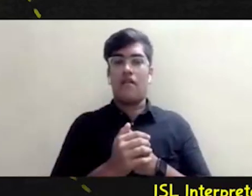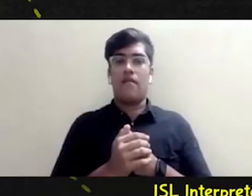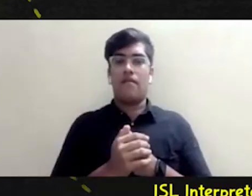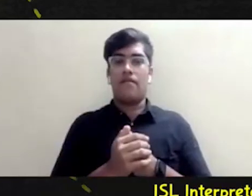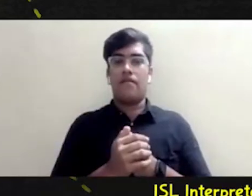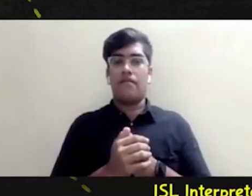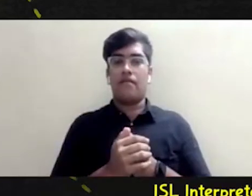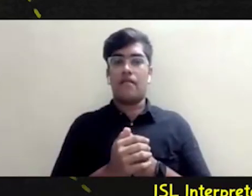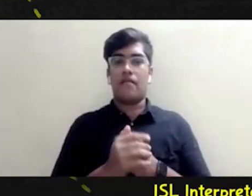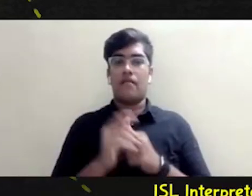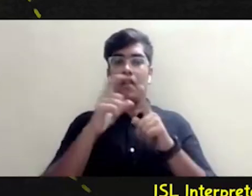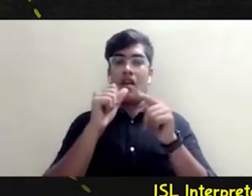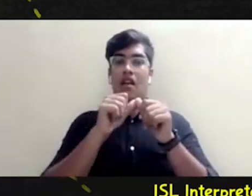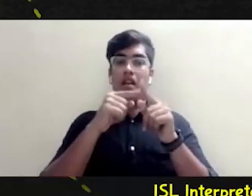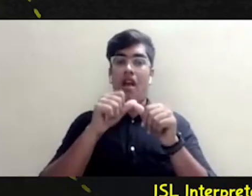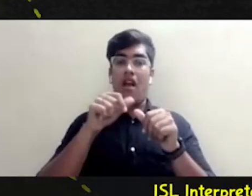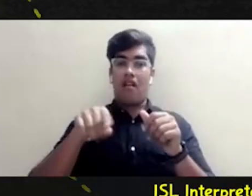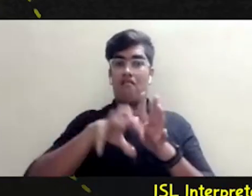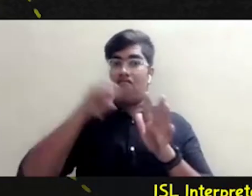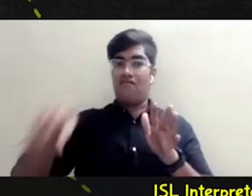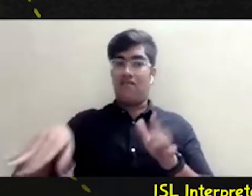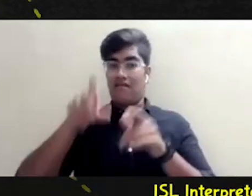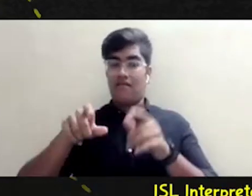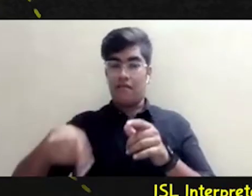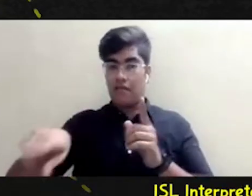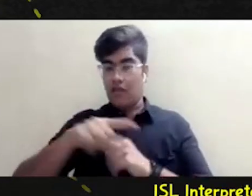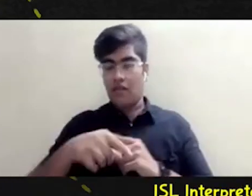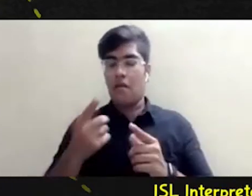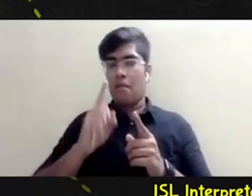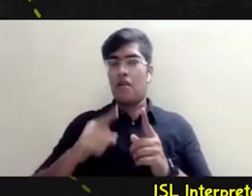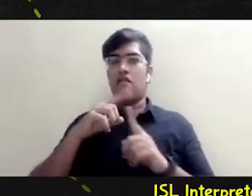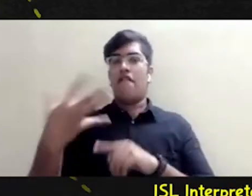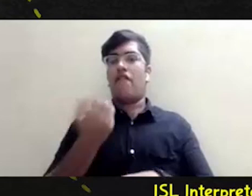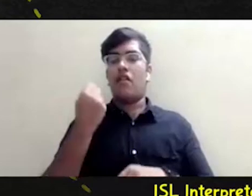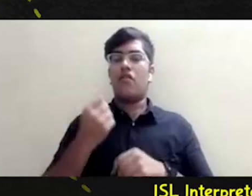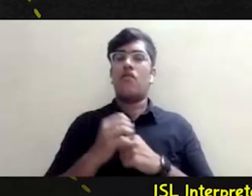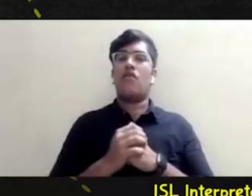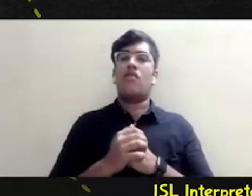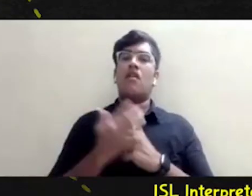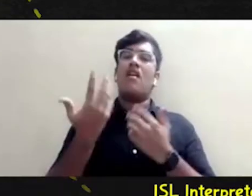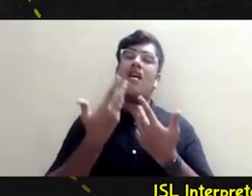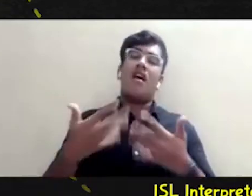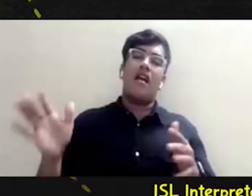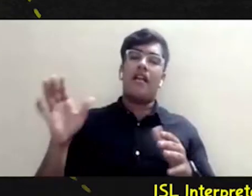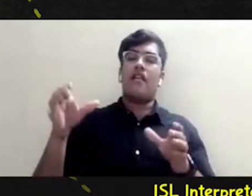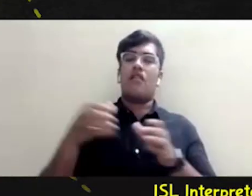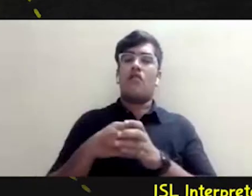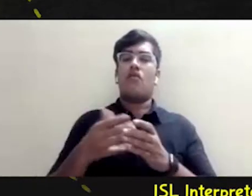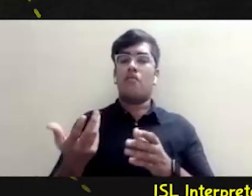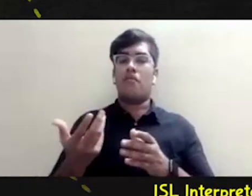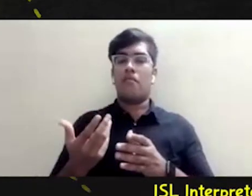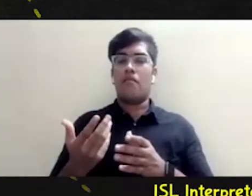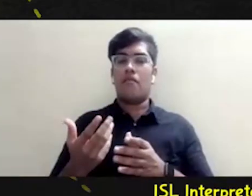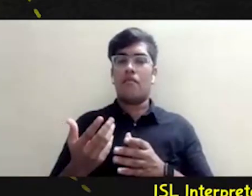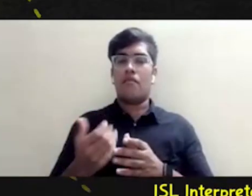when it comes to marginalization and going to the marginalized to find out anything about with the marginalized community,